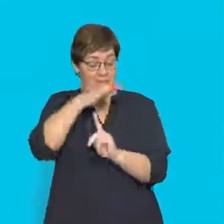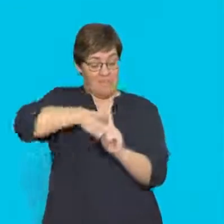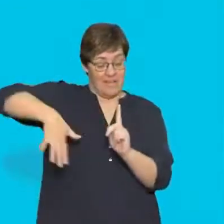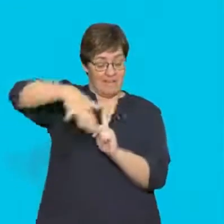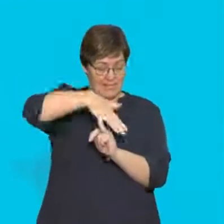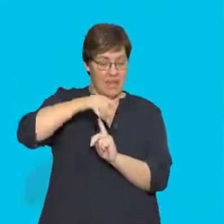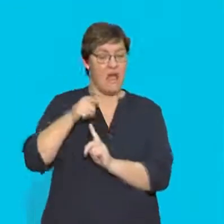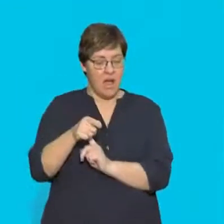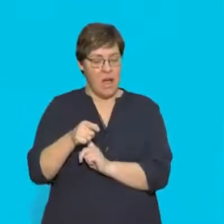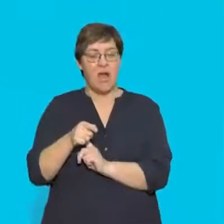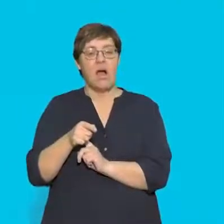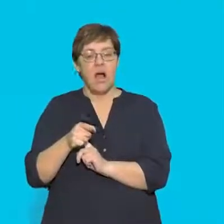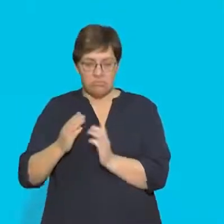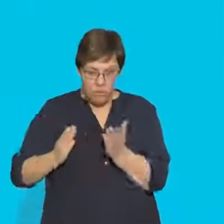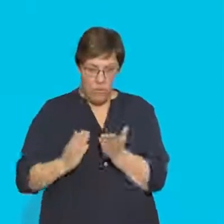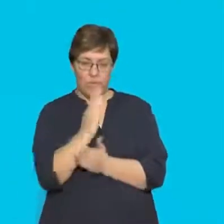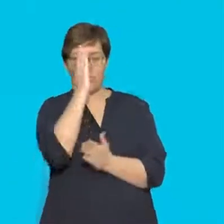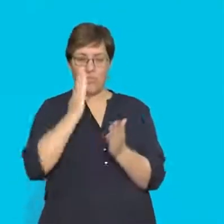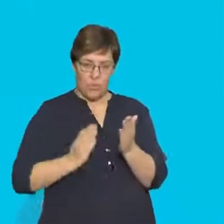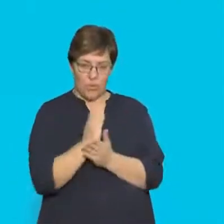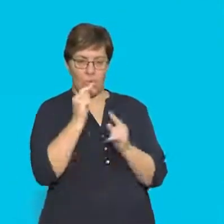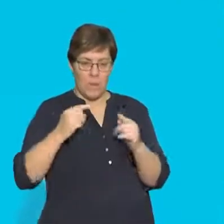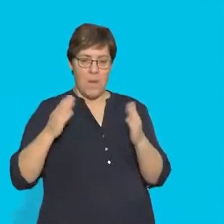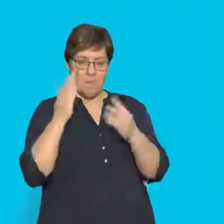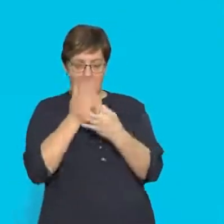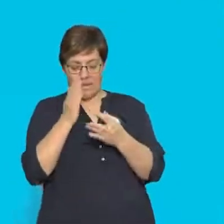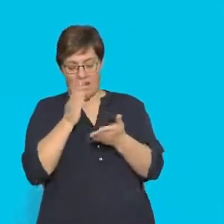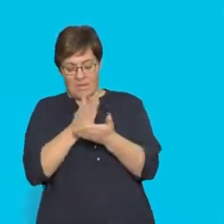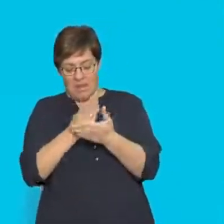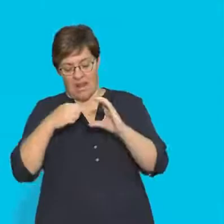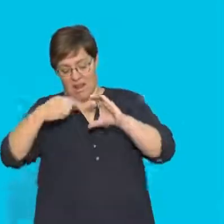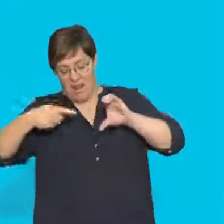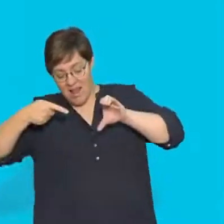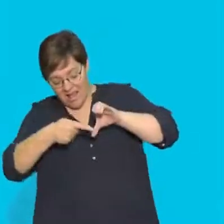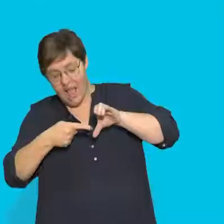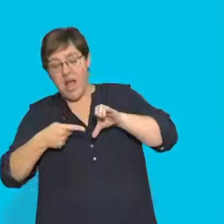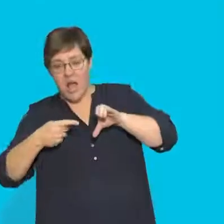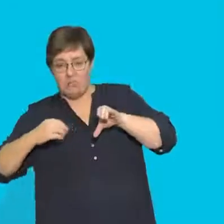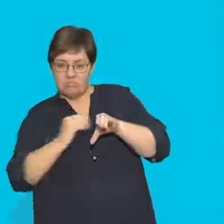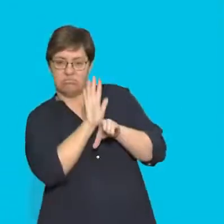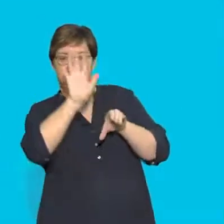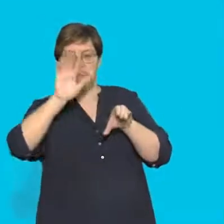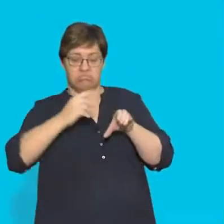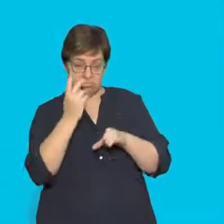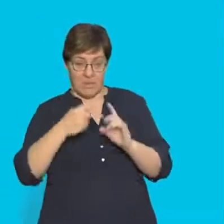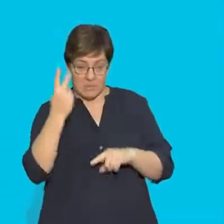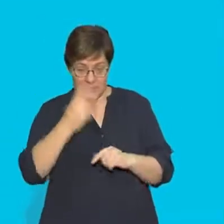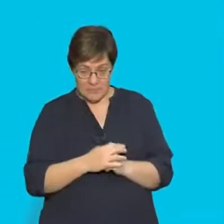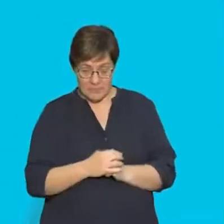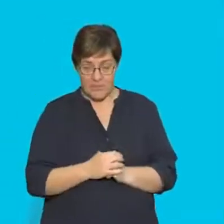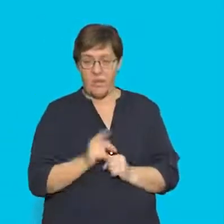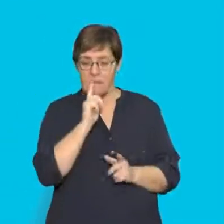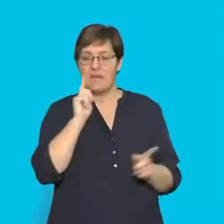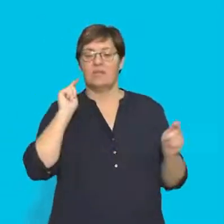cut through this area that's in the middle of the coil. And so we've got to recognize that there's a change in